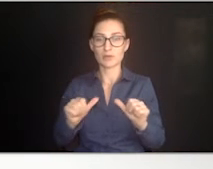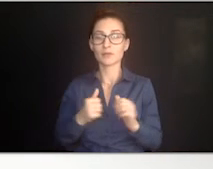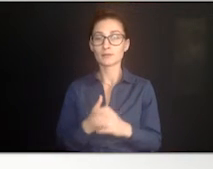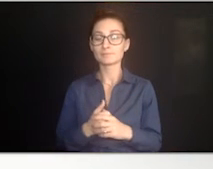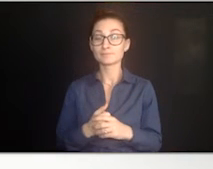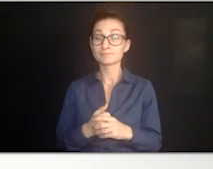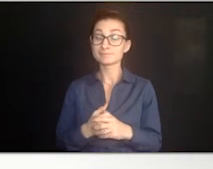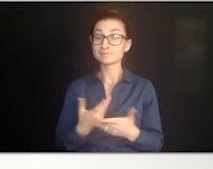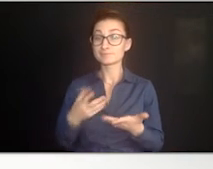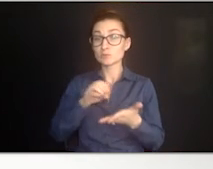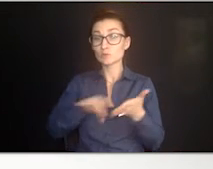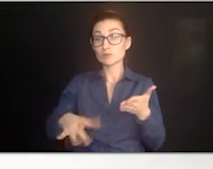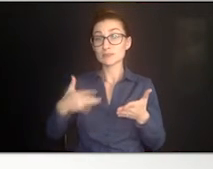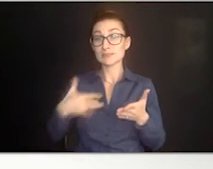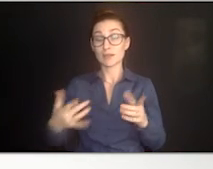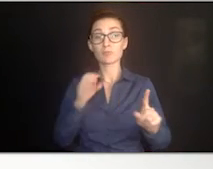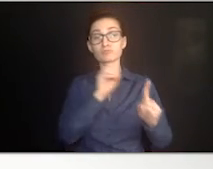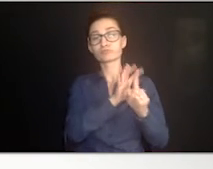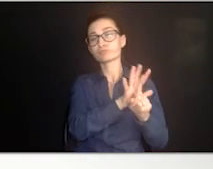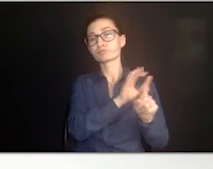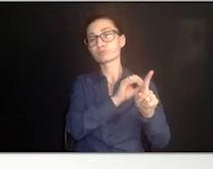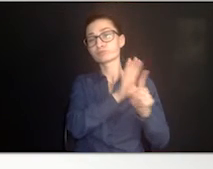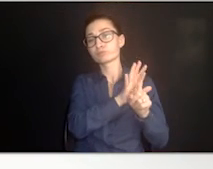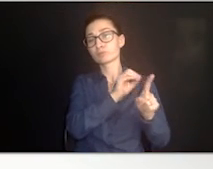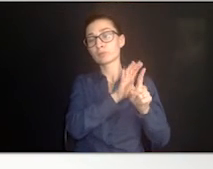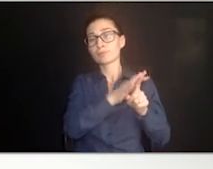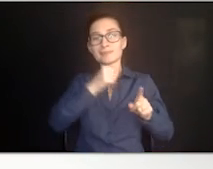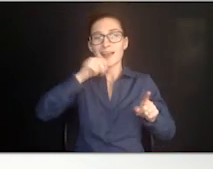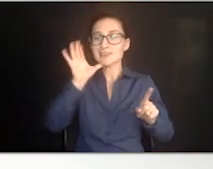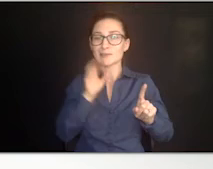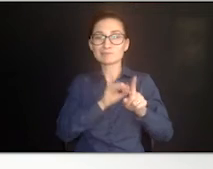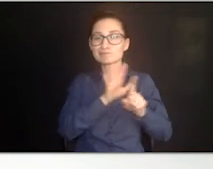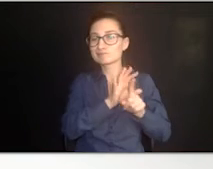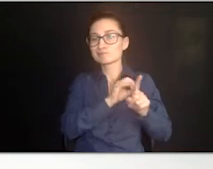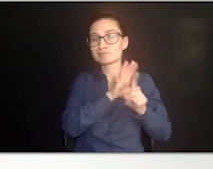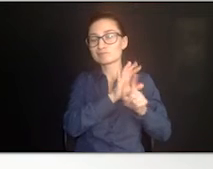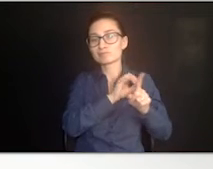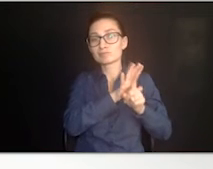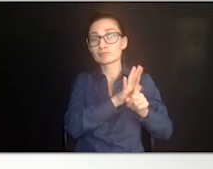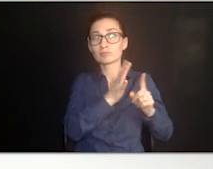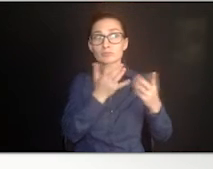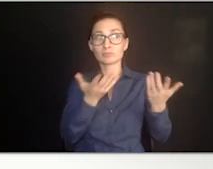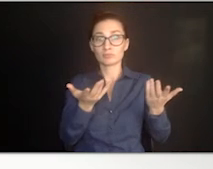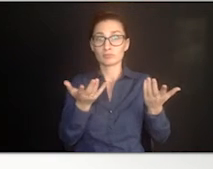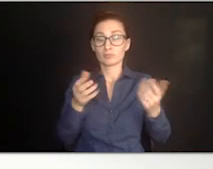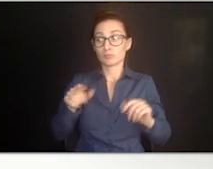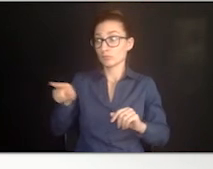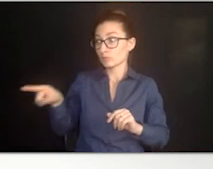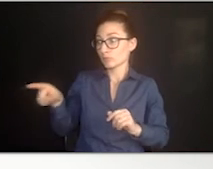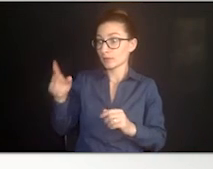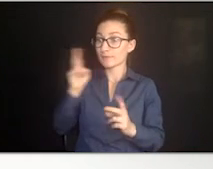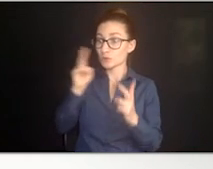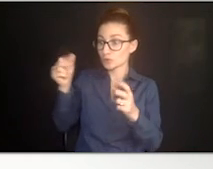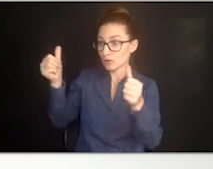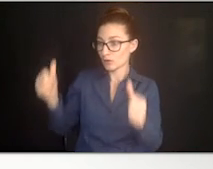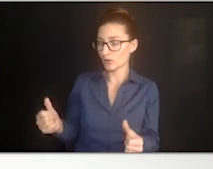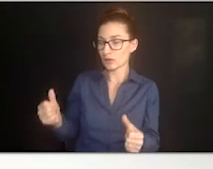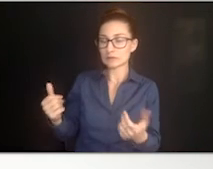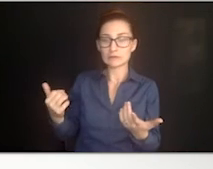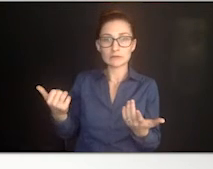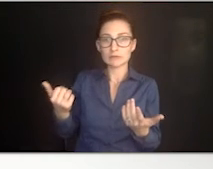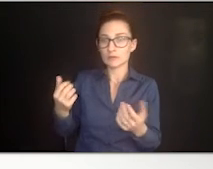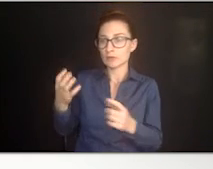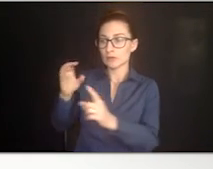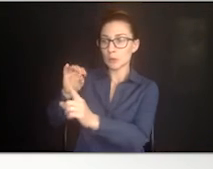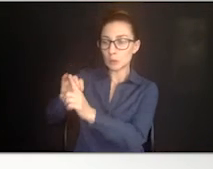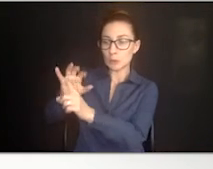learning and watching others do it, seeing things happen on TV and around them that our students with visual impairments